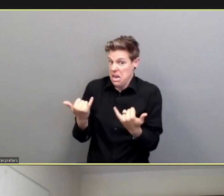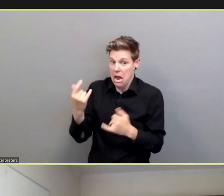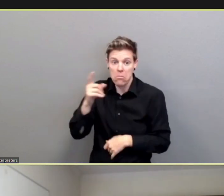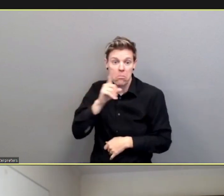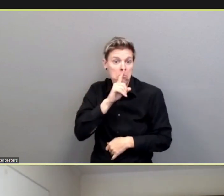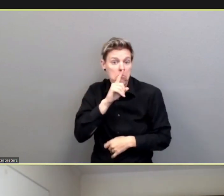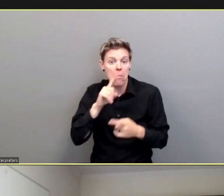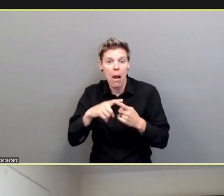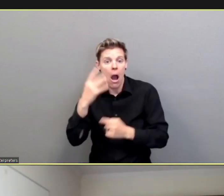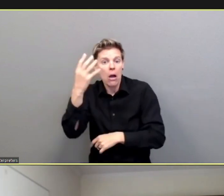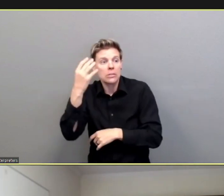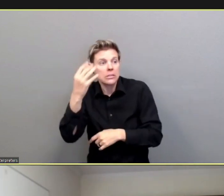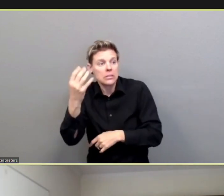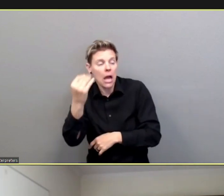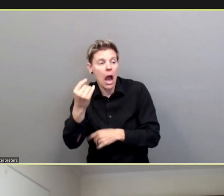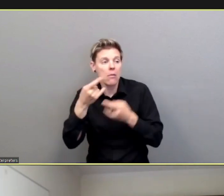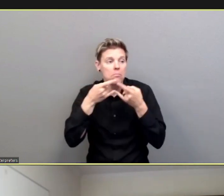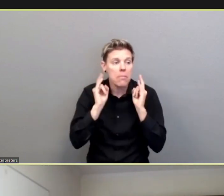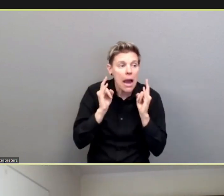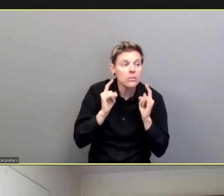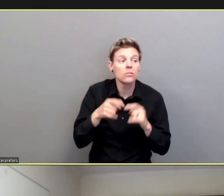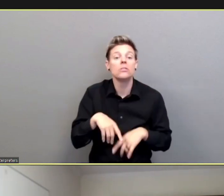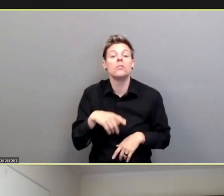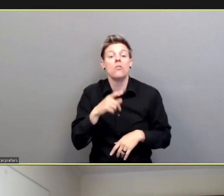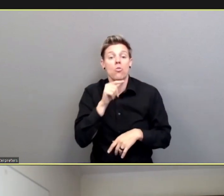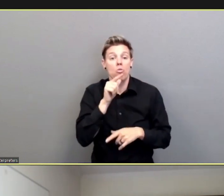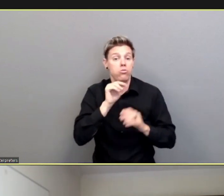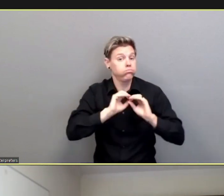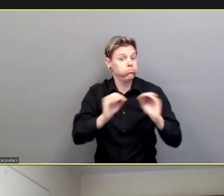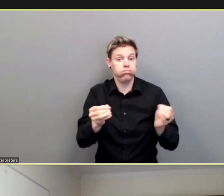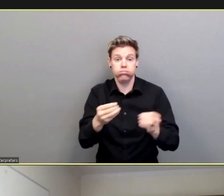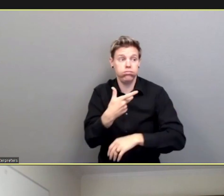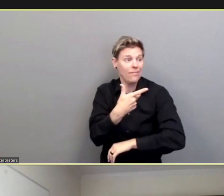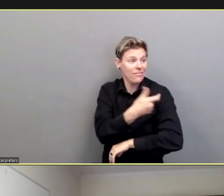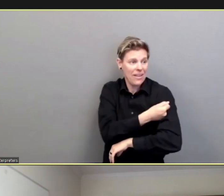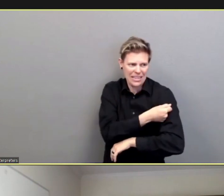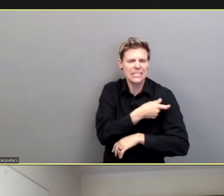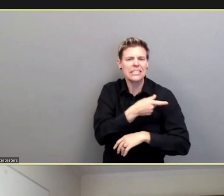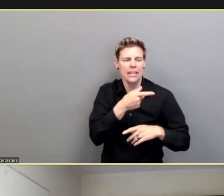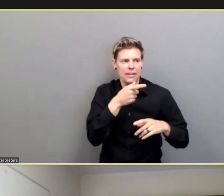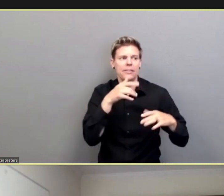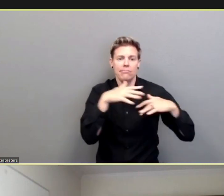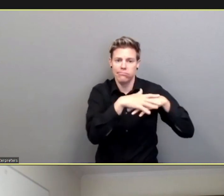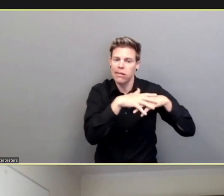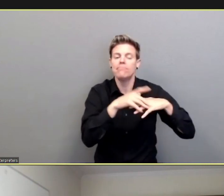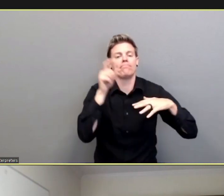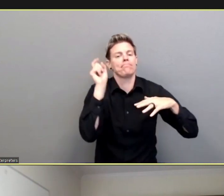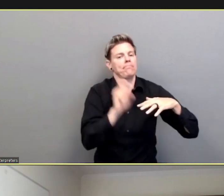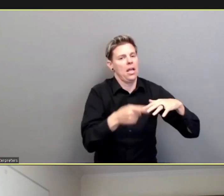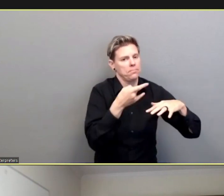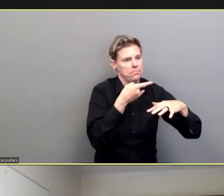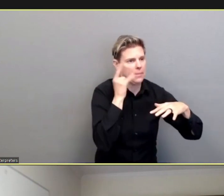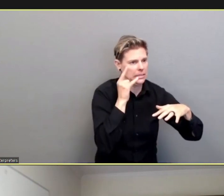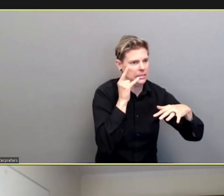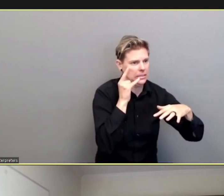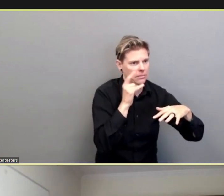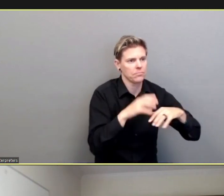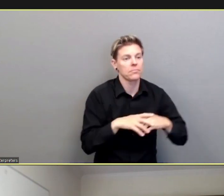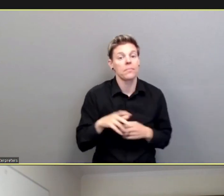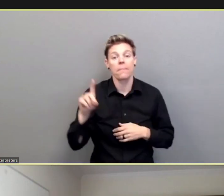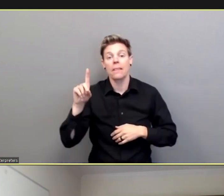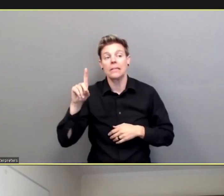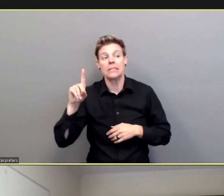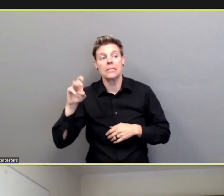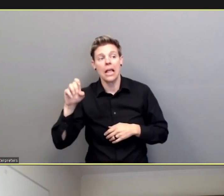settings. Personally, I think with Delta, there is increased infectiousness of that